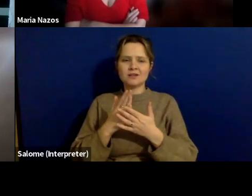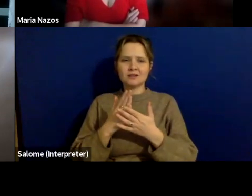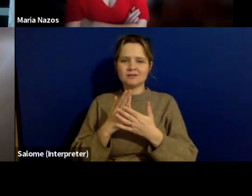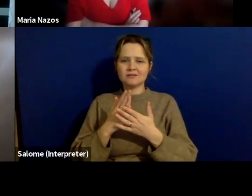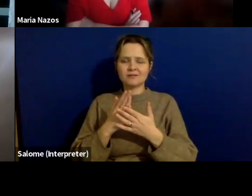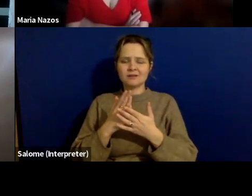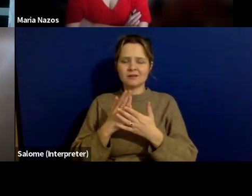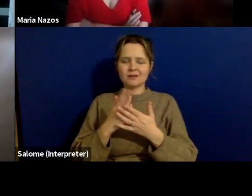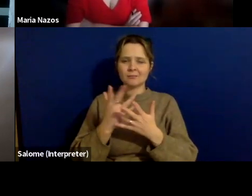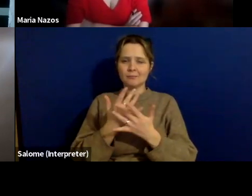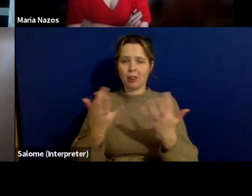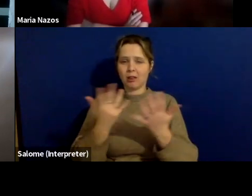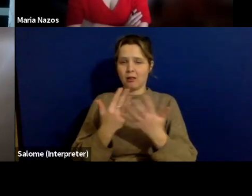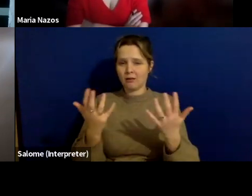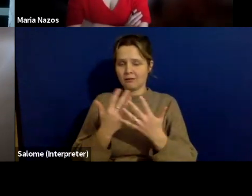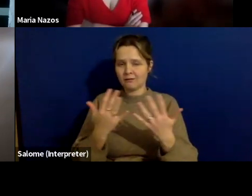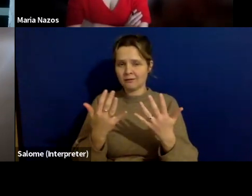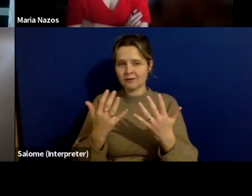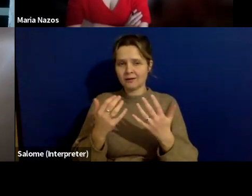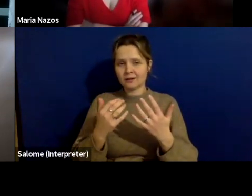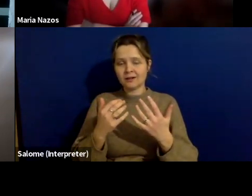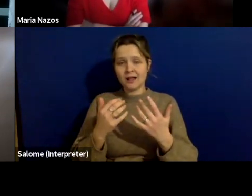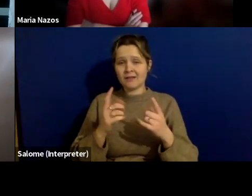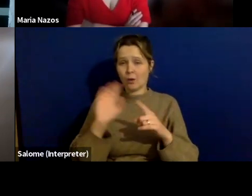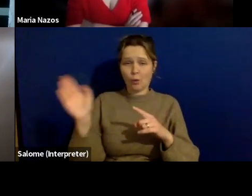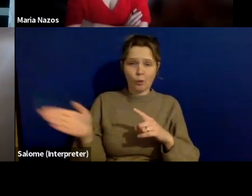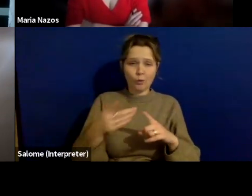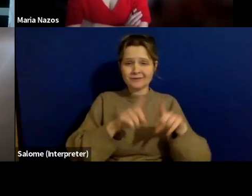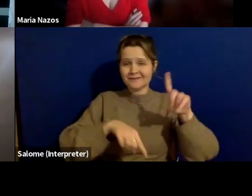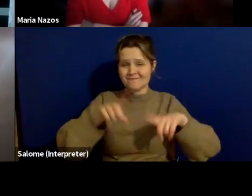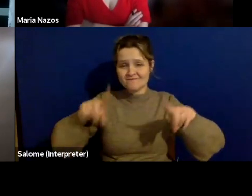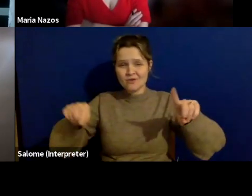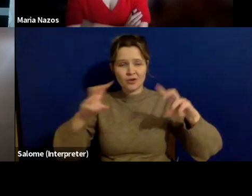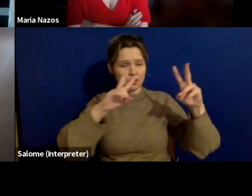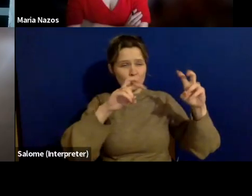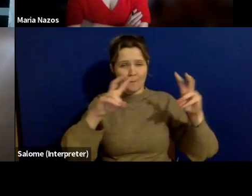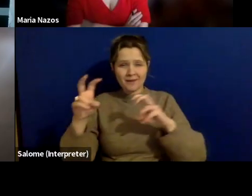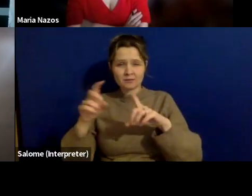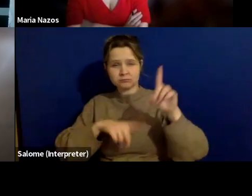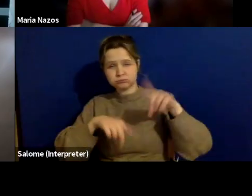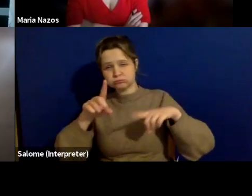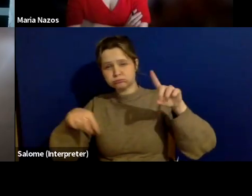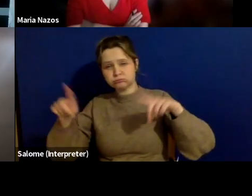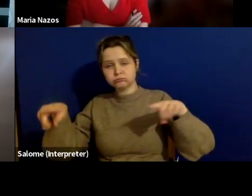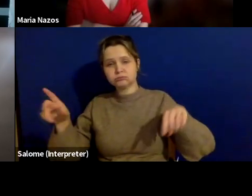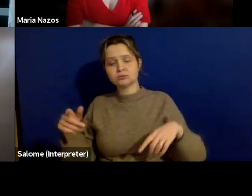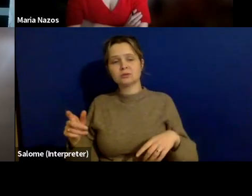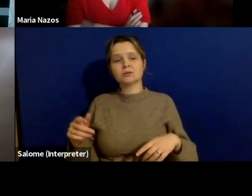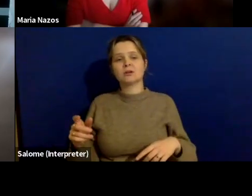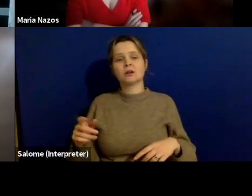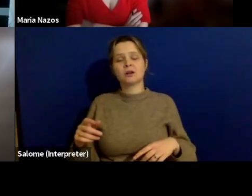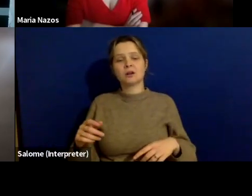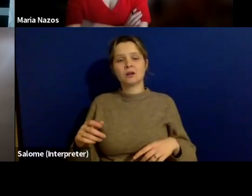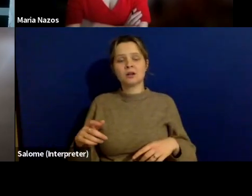and I think that very many different topics, I mean, actually become the theme of